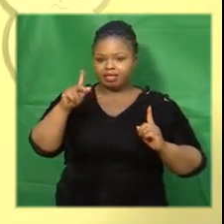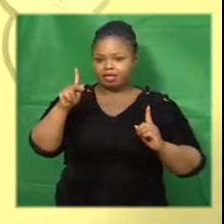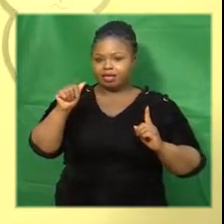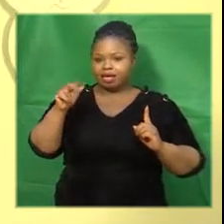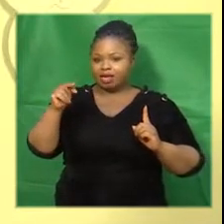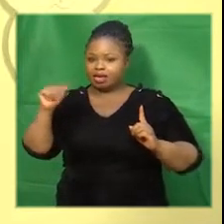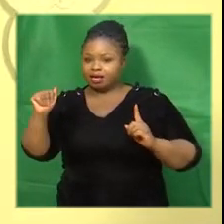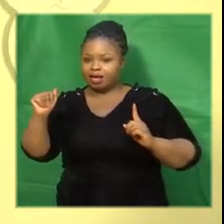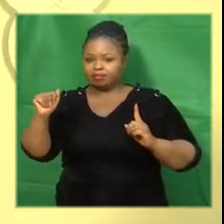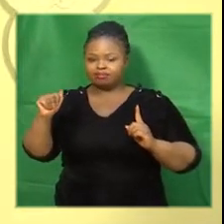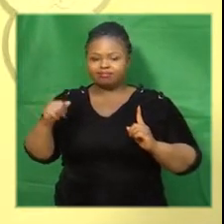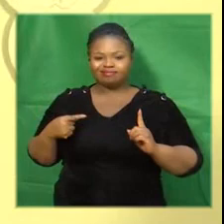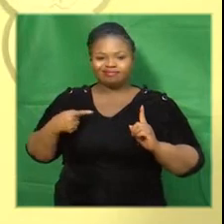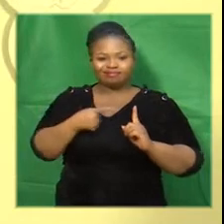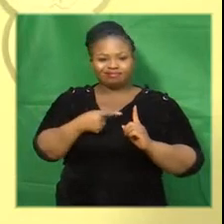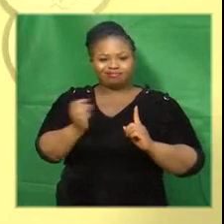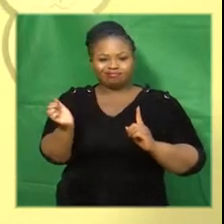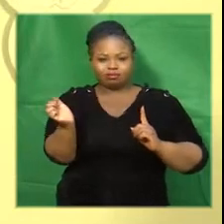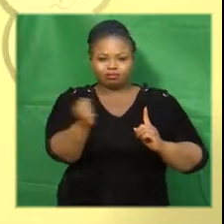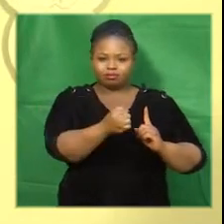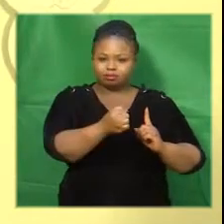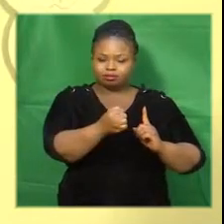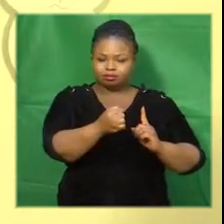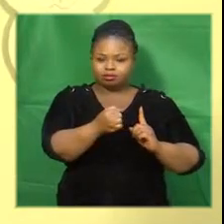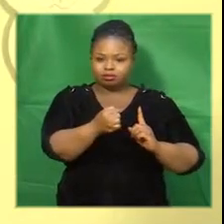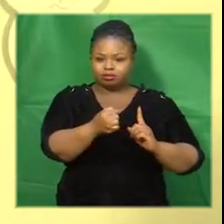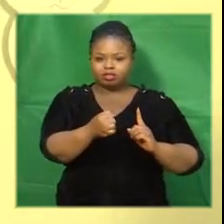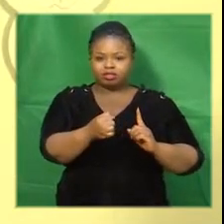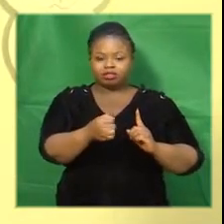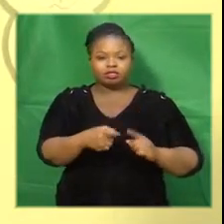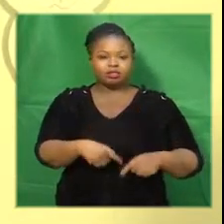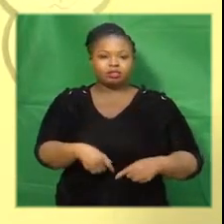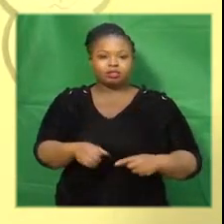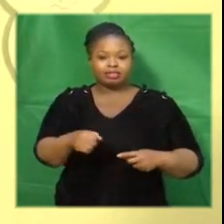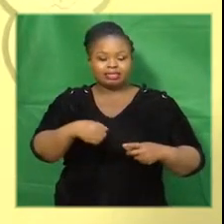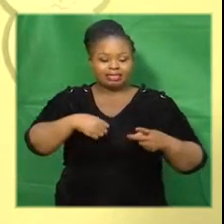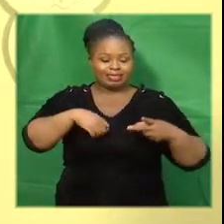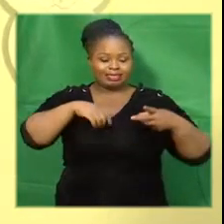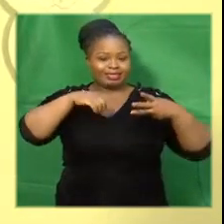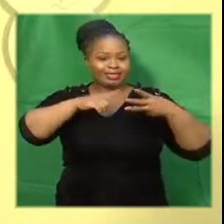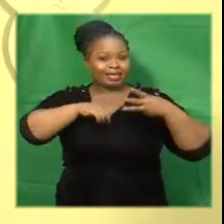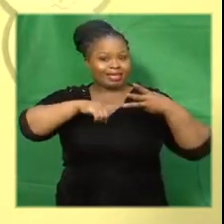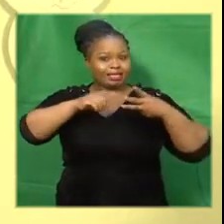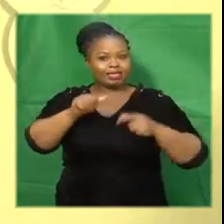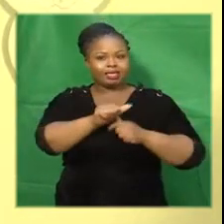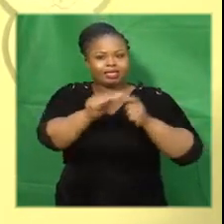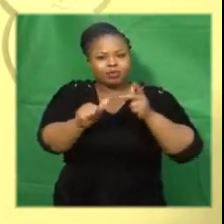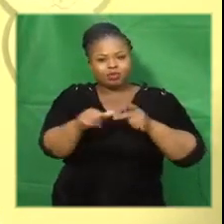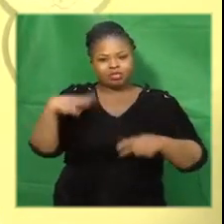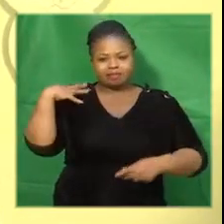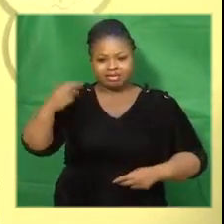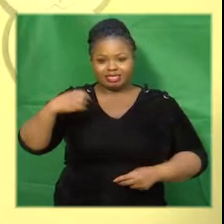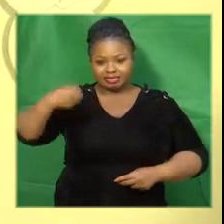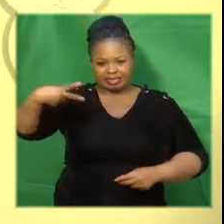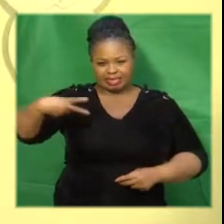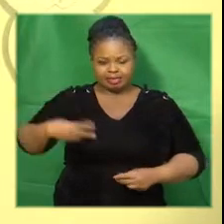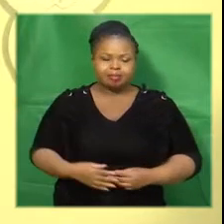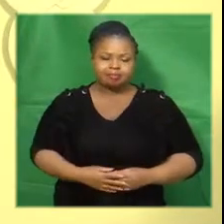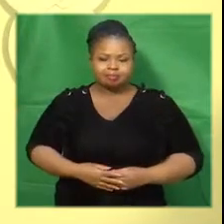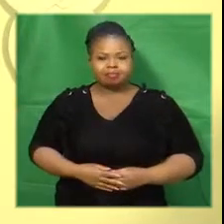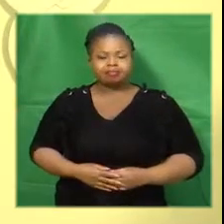who will come in as the second deputy minister. In